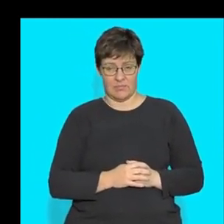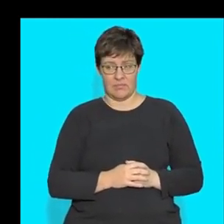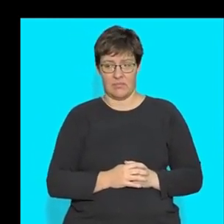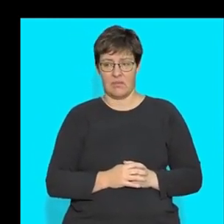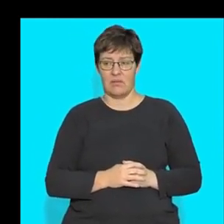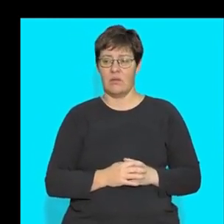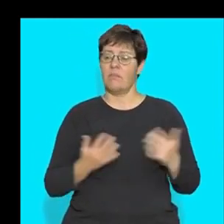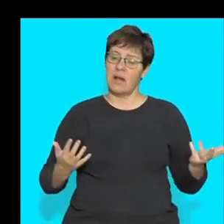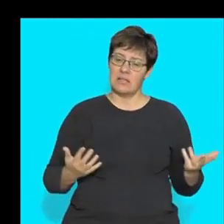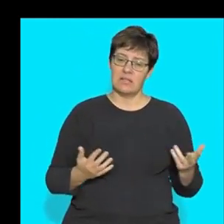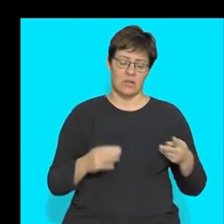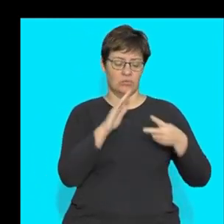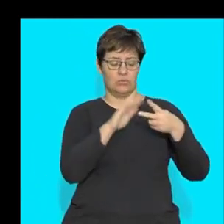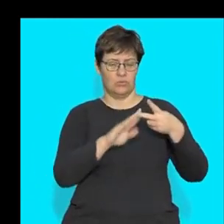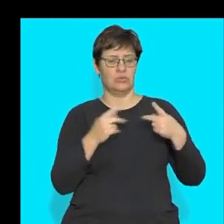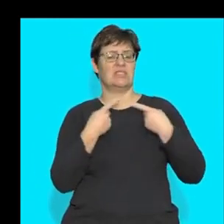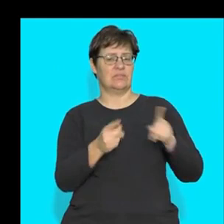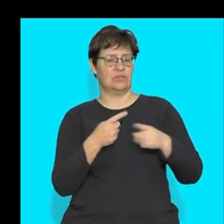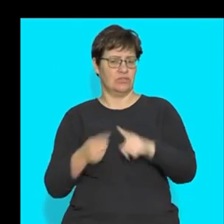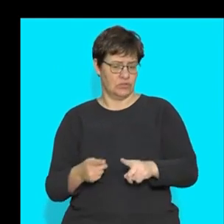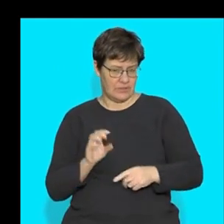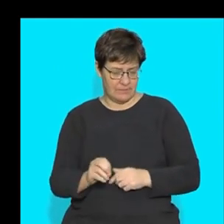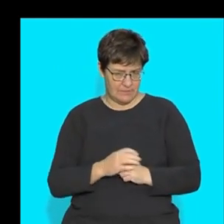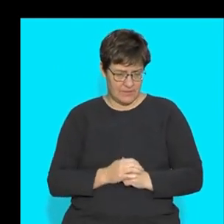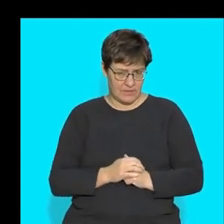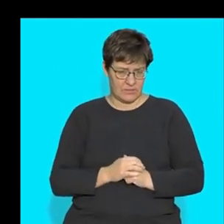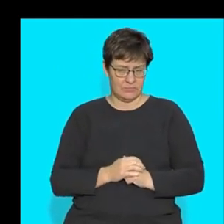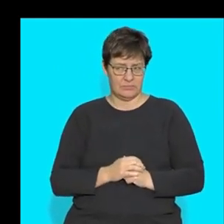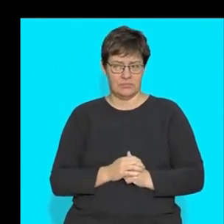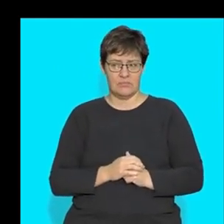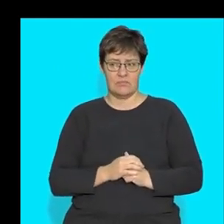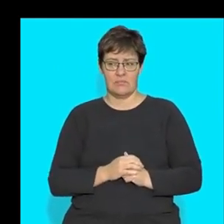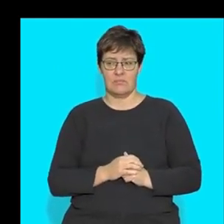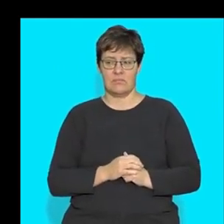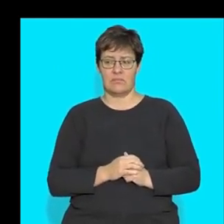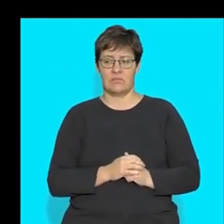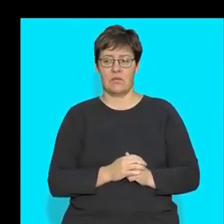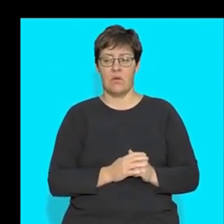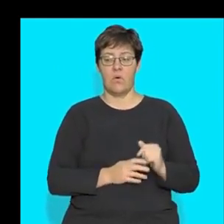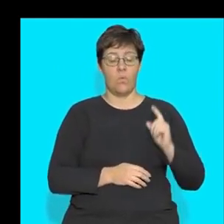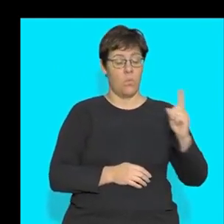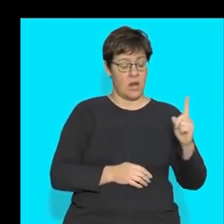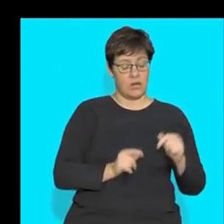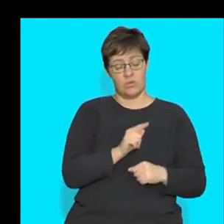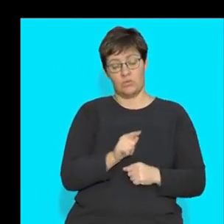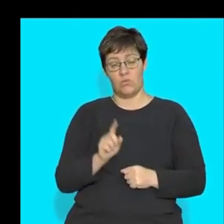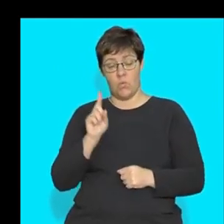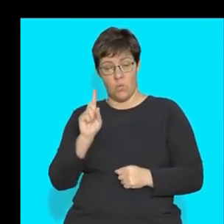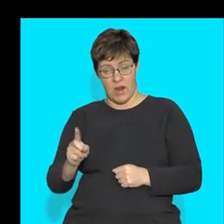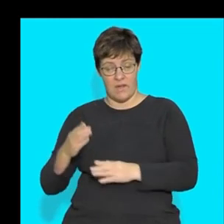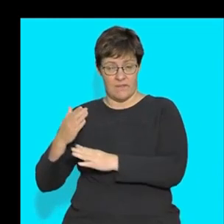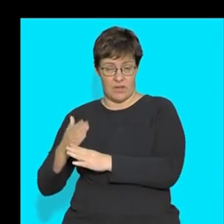value. But there are two types of these particular relationships that we are talking about. One is called